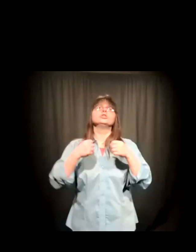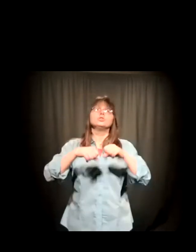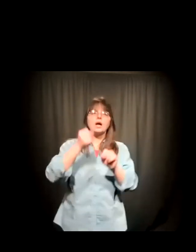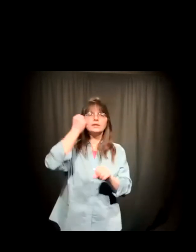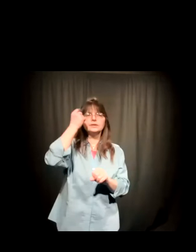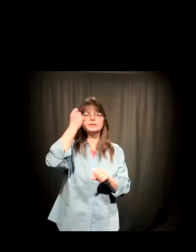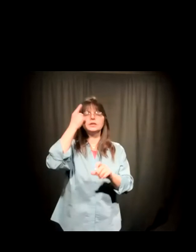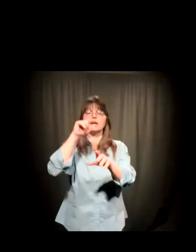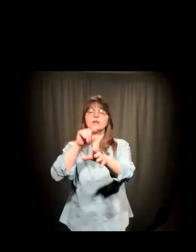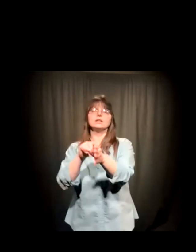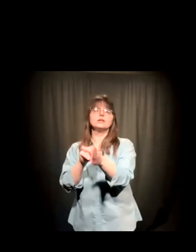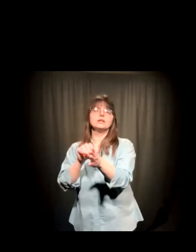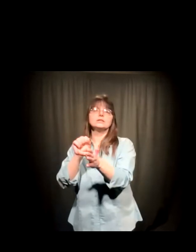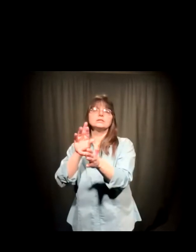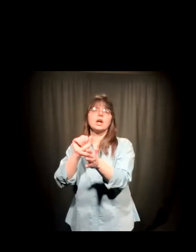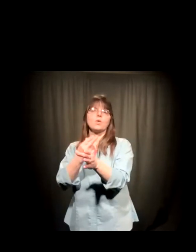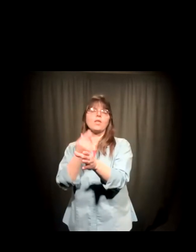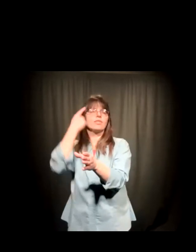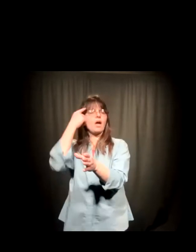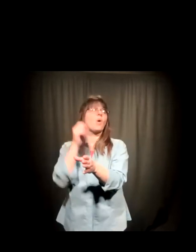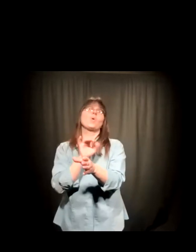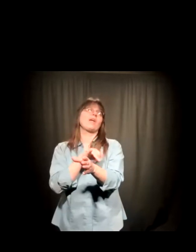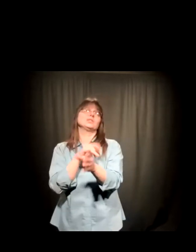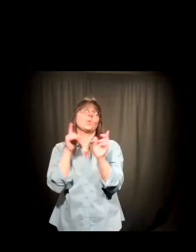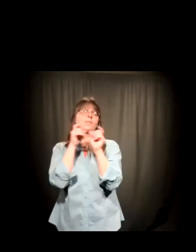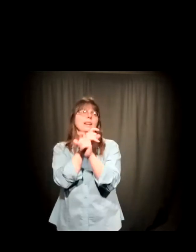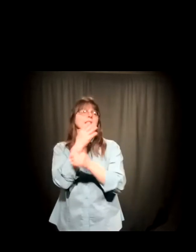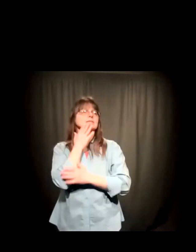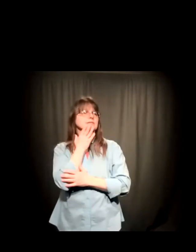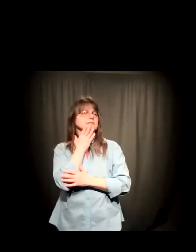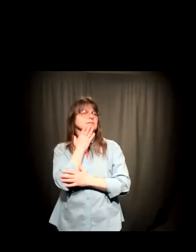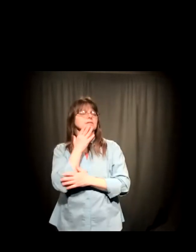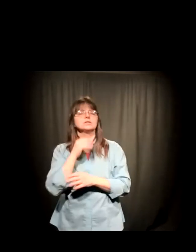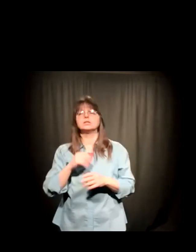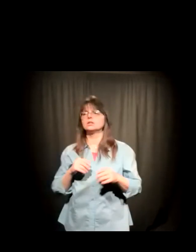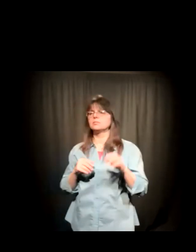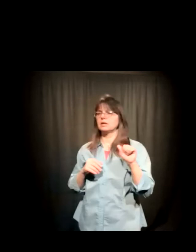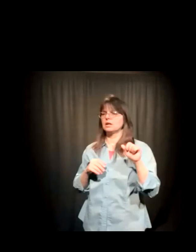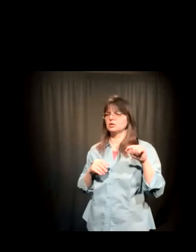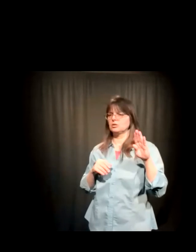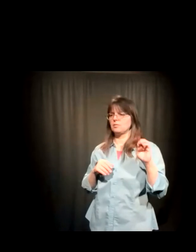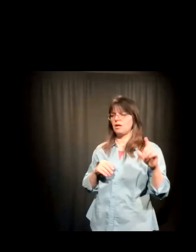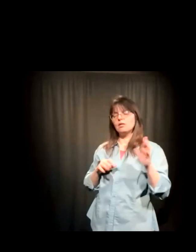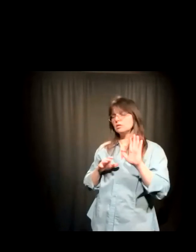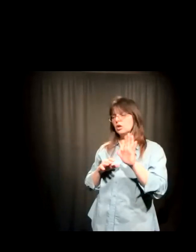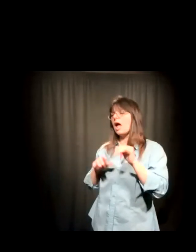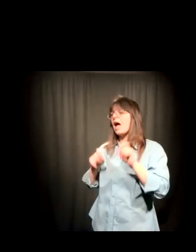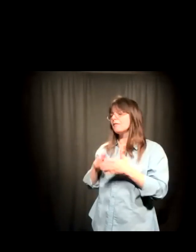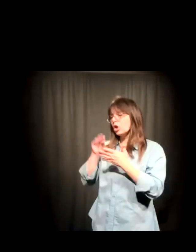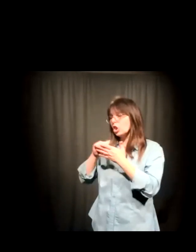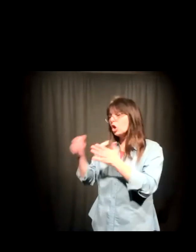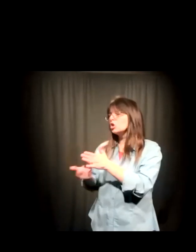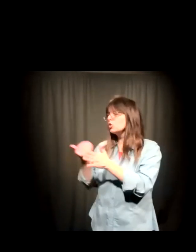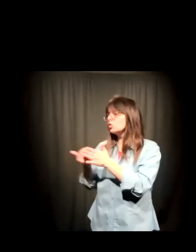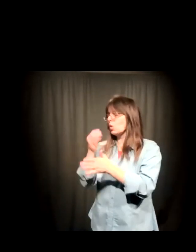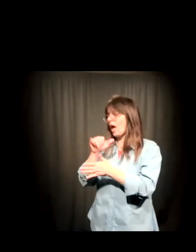too complex. For the students to understand it, they would essentially have to learn a whole new alphabet. It was hard even for her